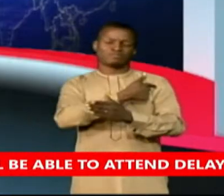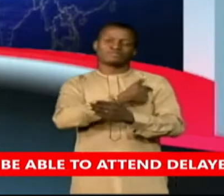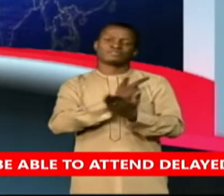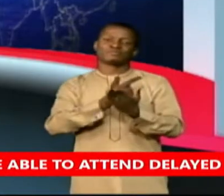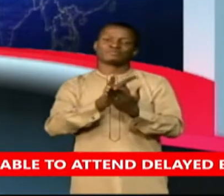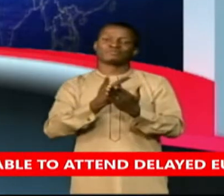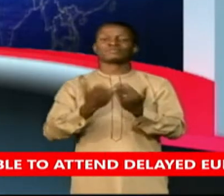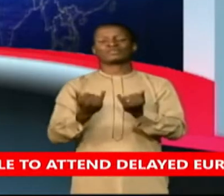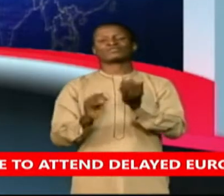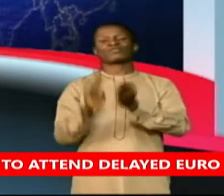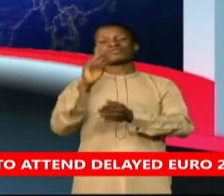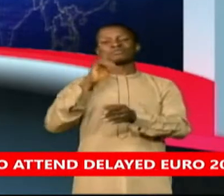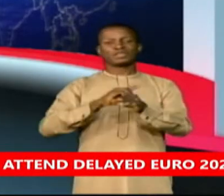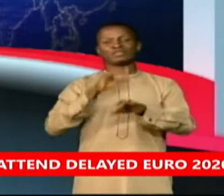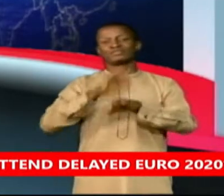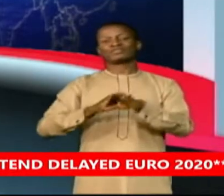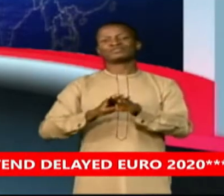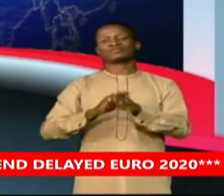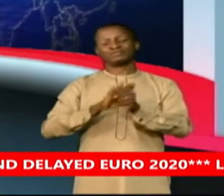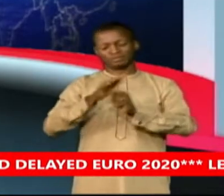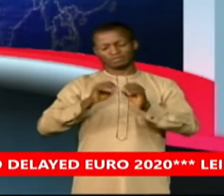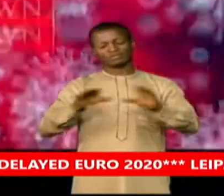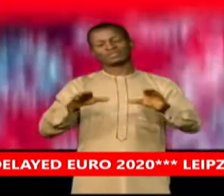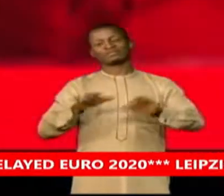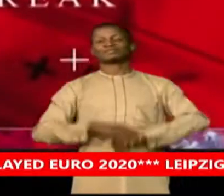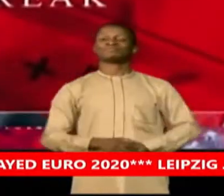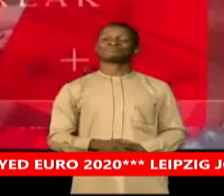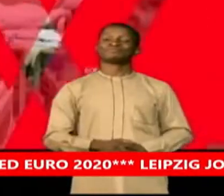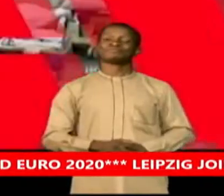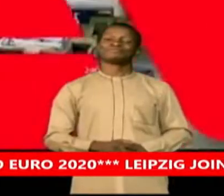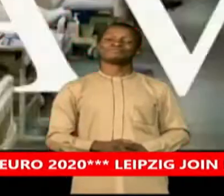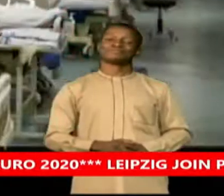Ometo has an update on the pandemic.